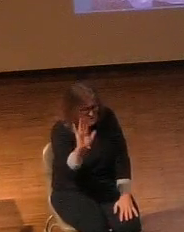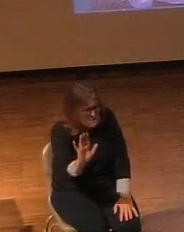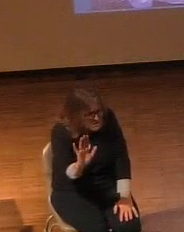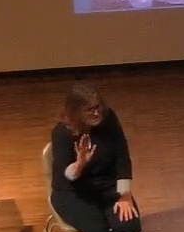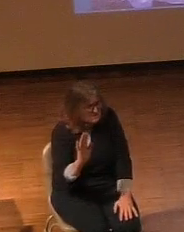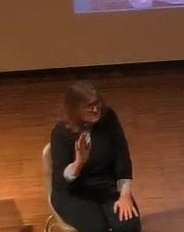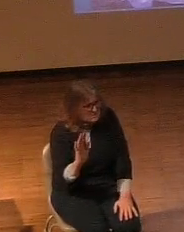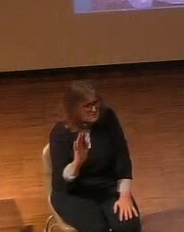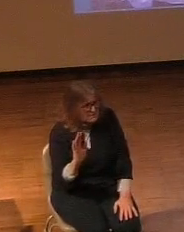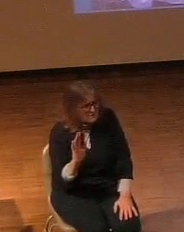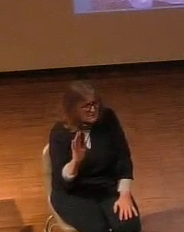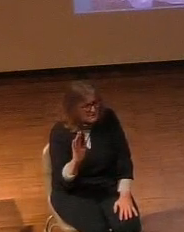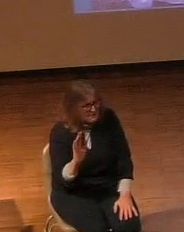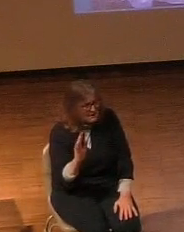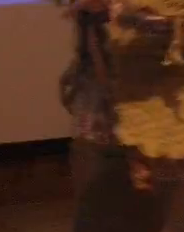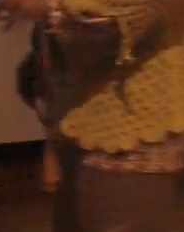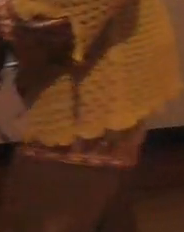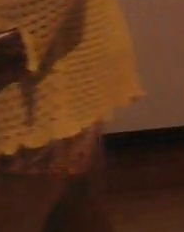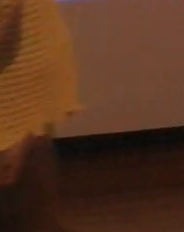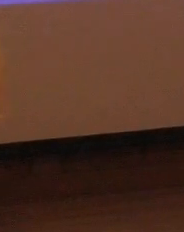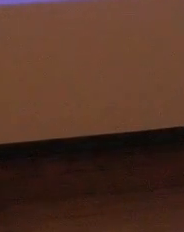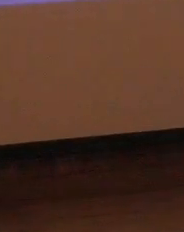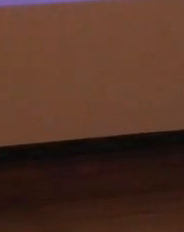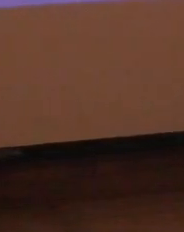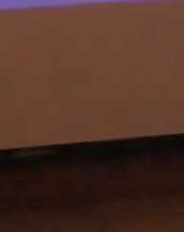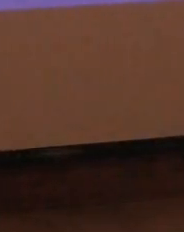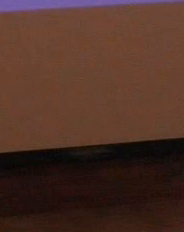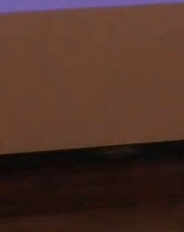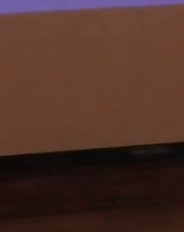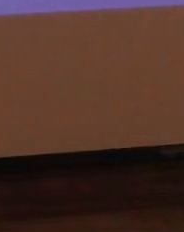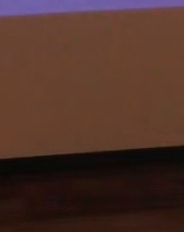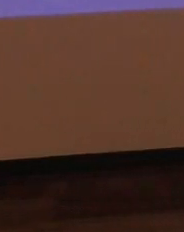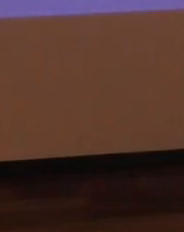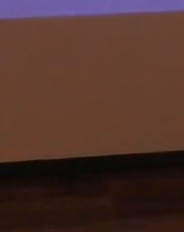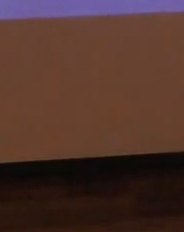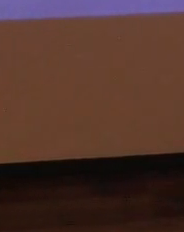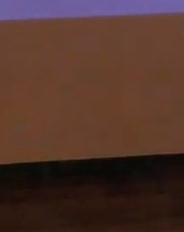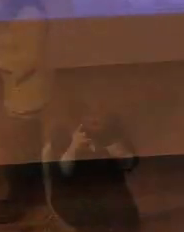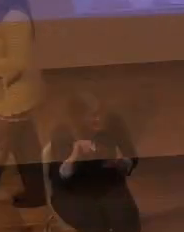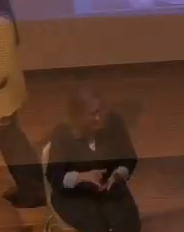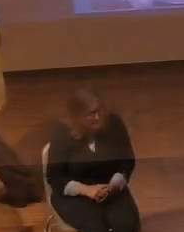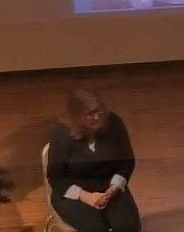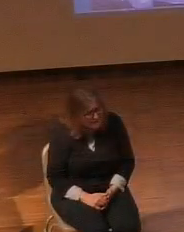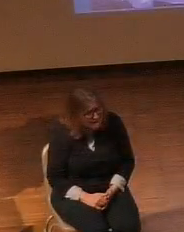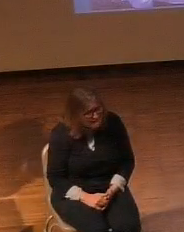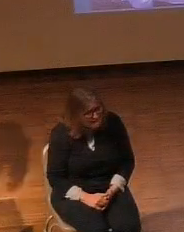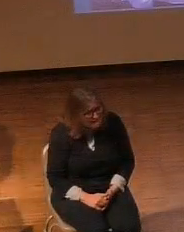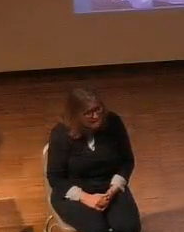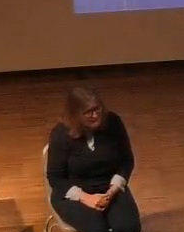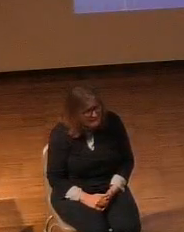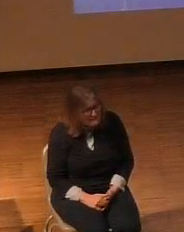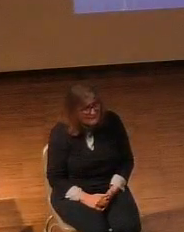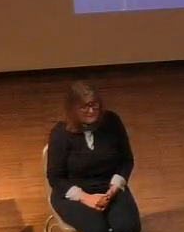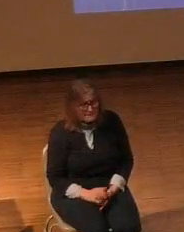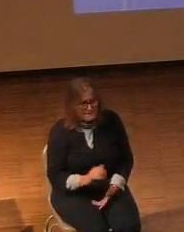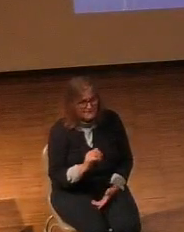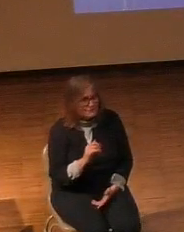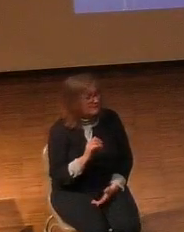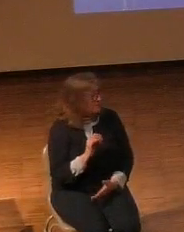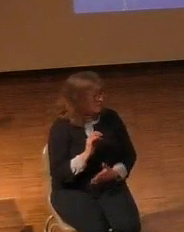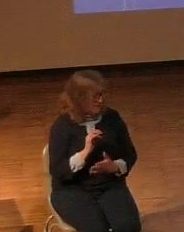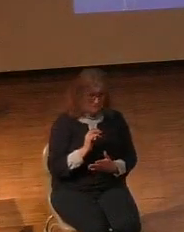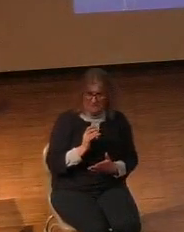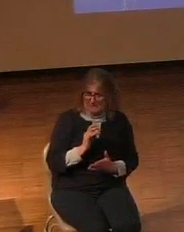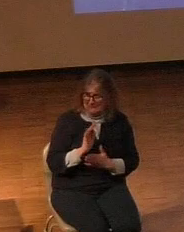Right? Think about it. I just want you to think about it. So in my 5 minutes that I